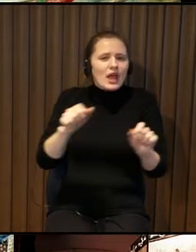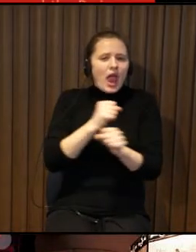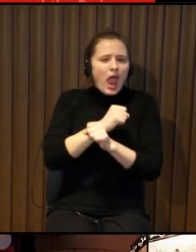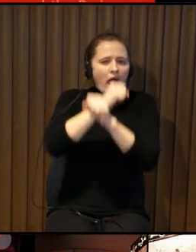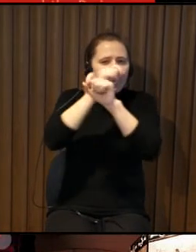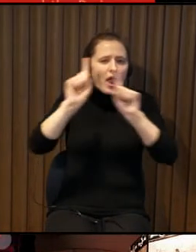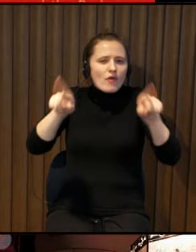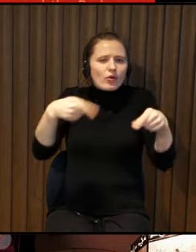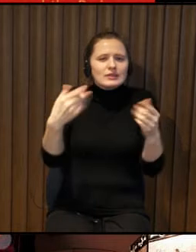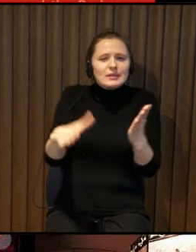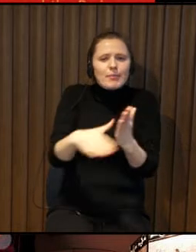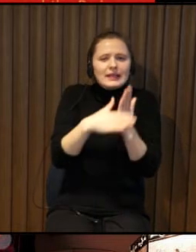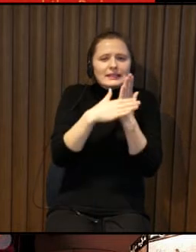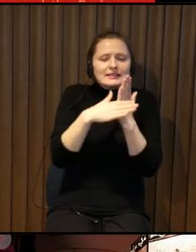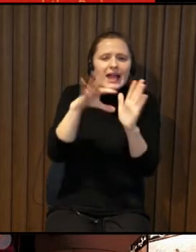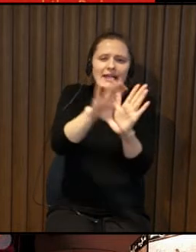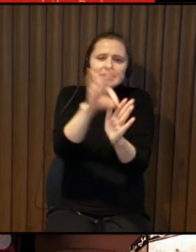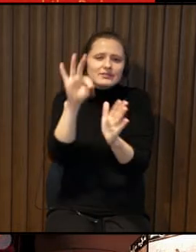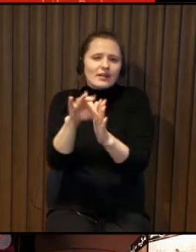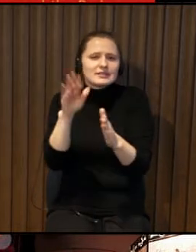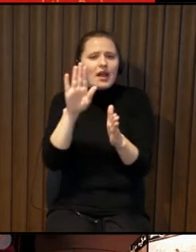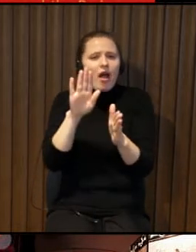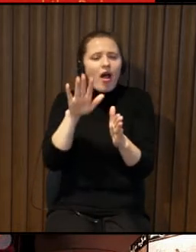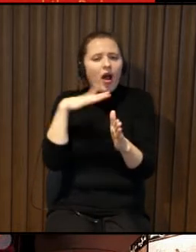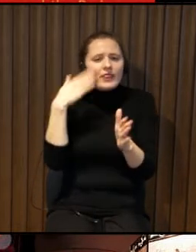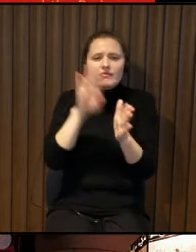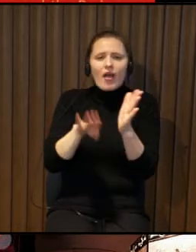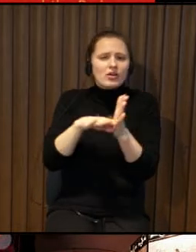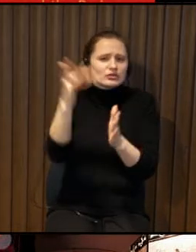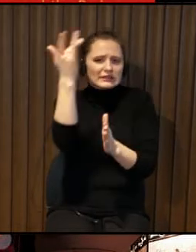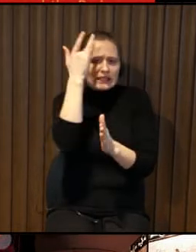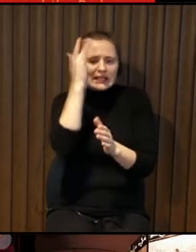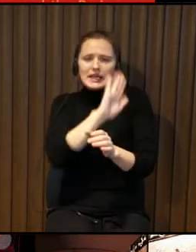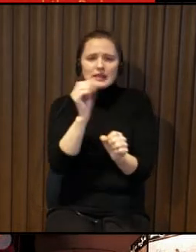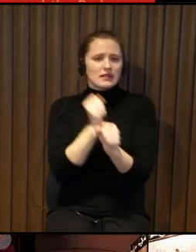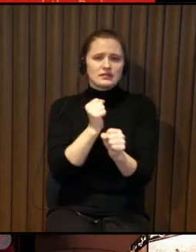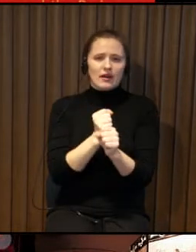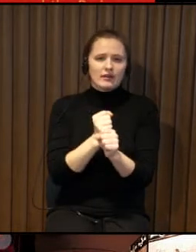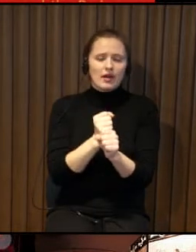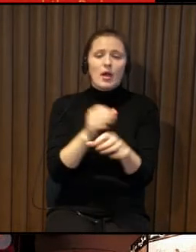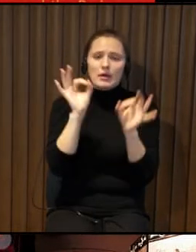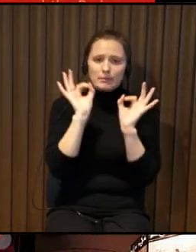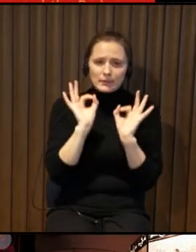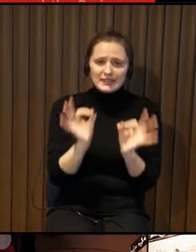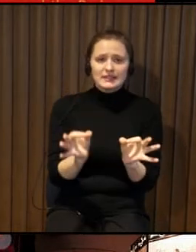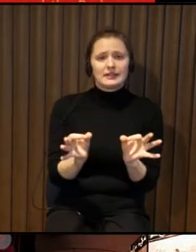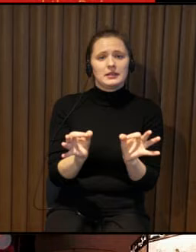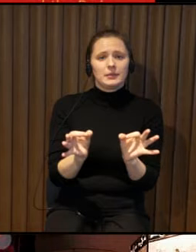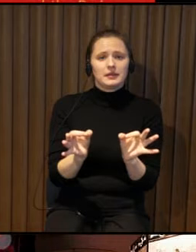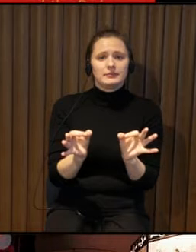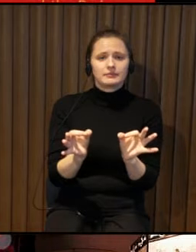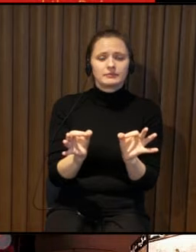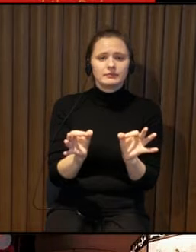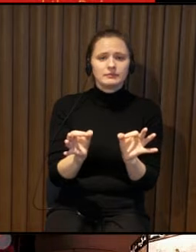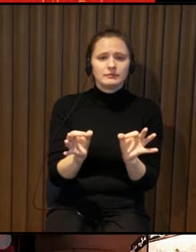work. It was during relaxed selection, when we were free from competitive pressures,